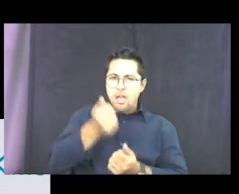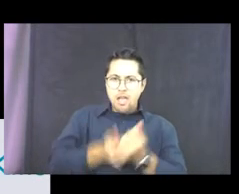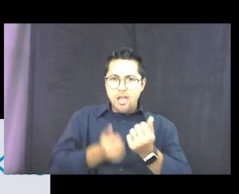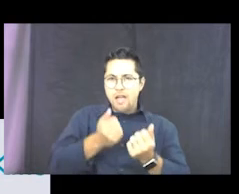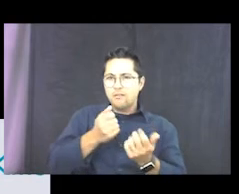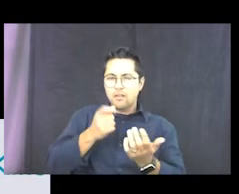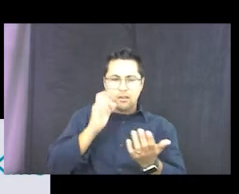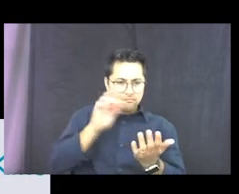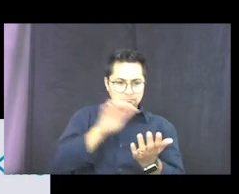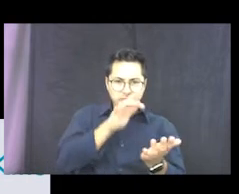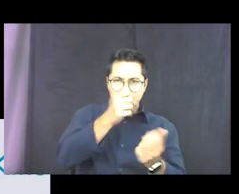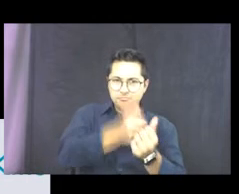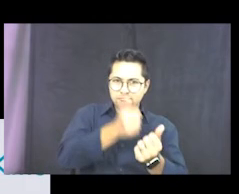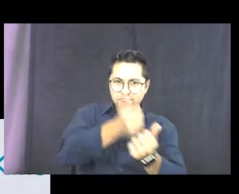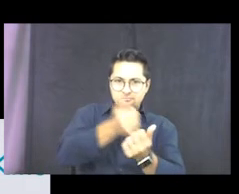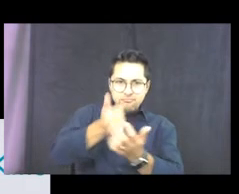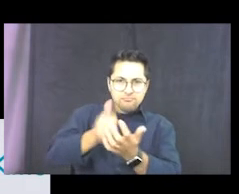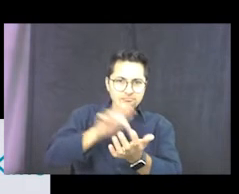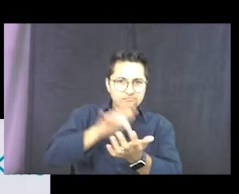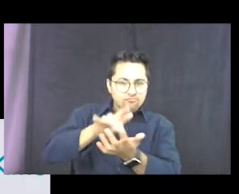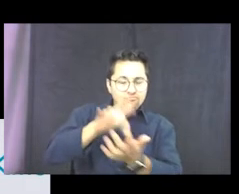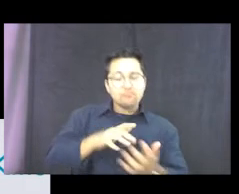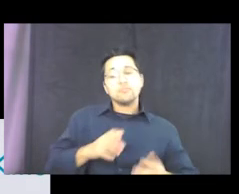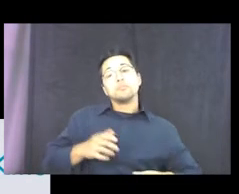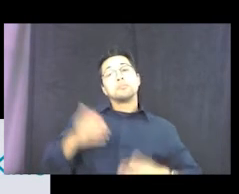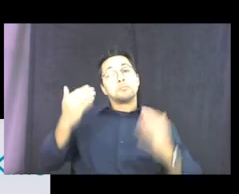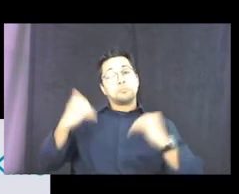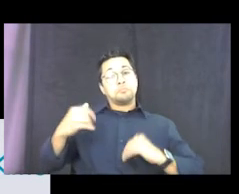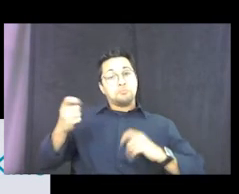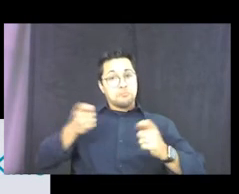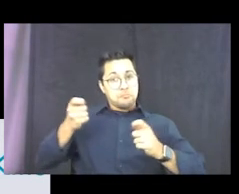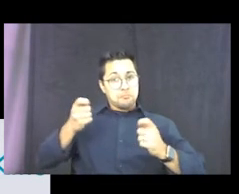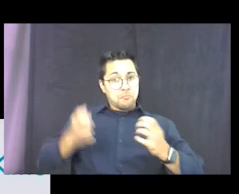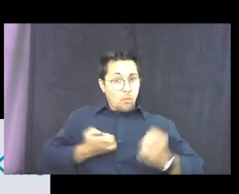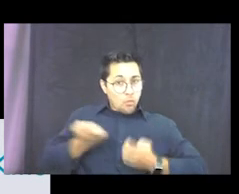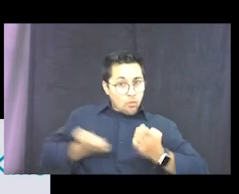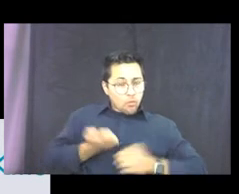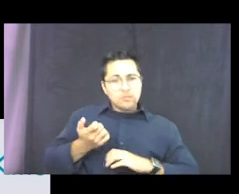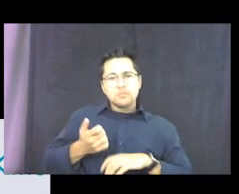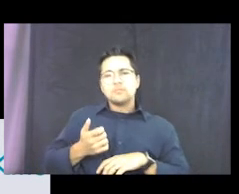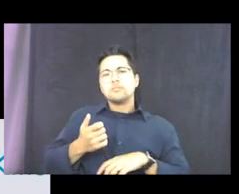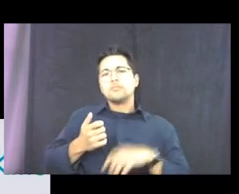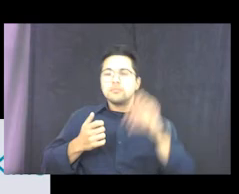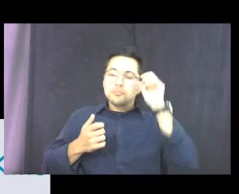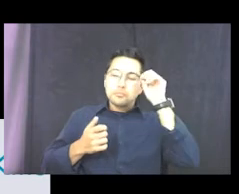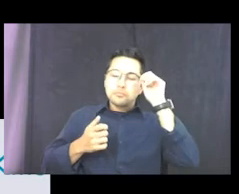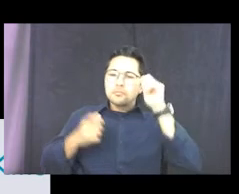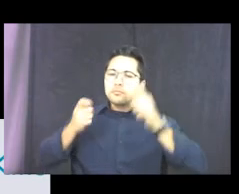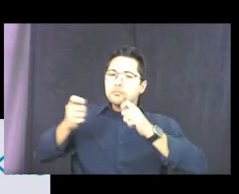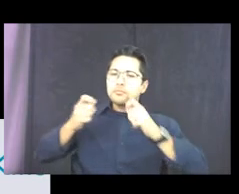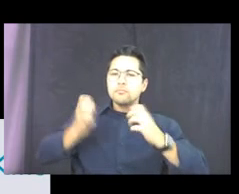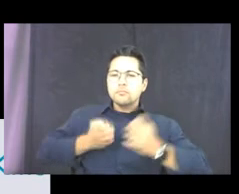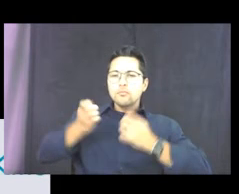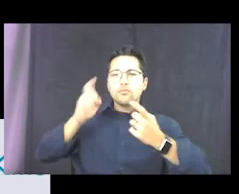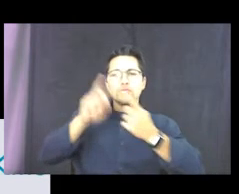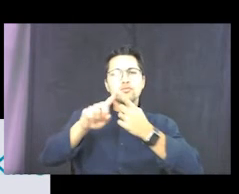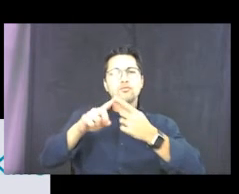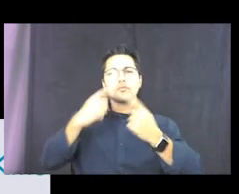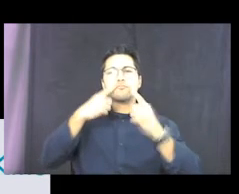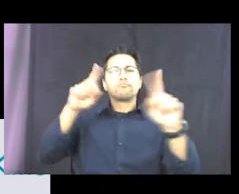screen. Emotional control is used to manage emotions to achieve a goal or complete a